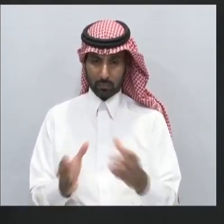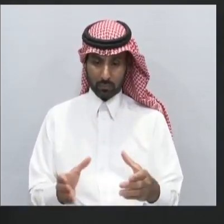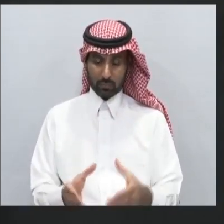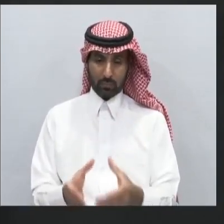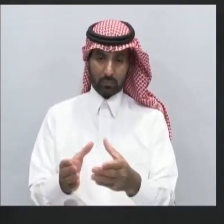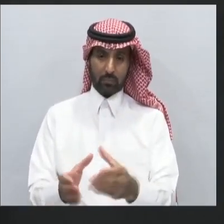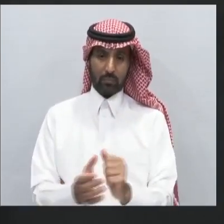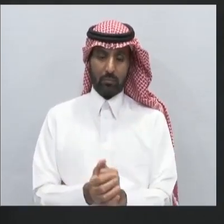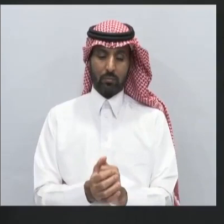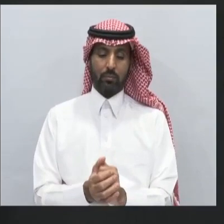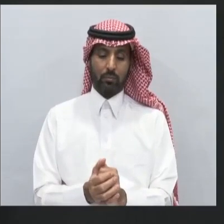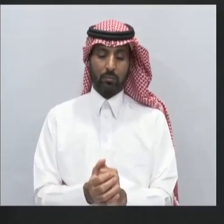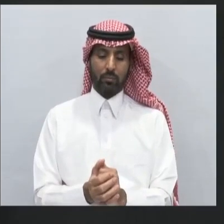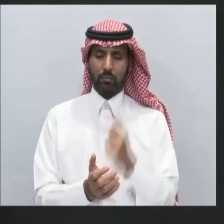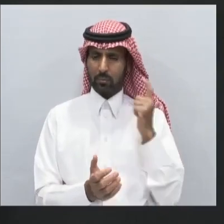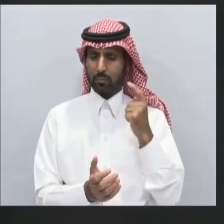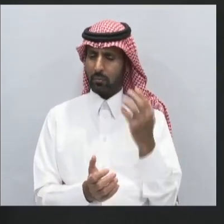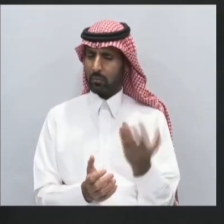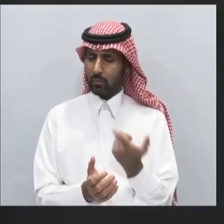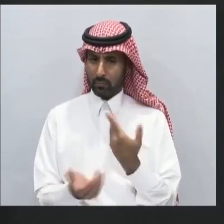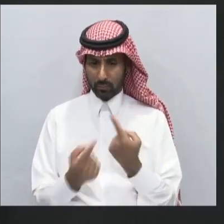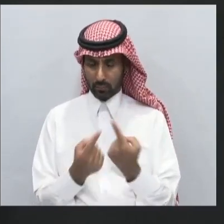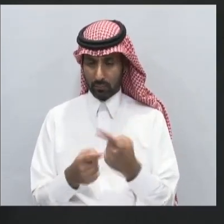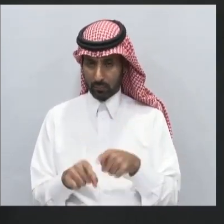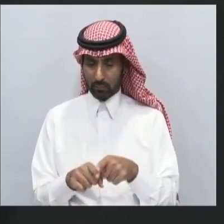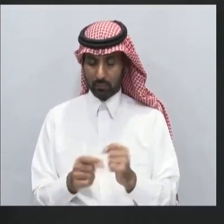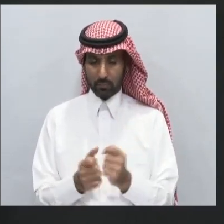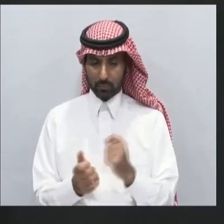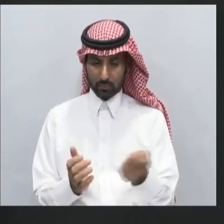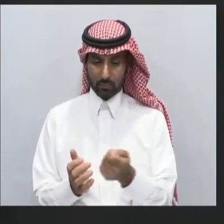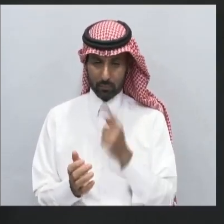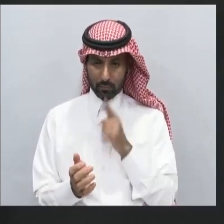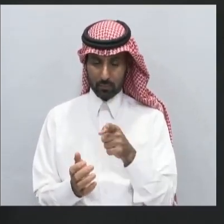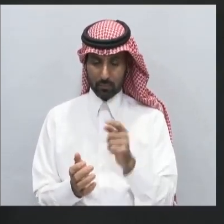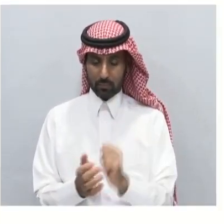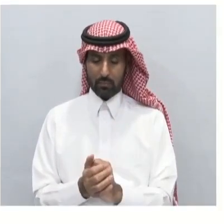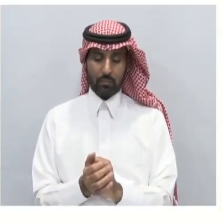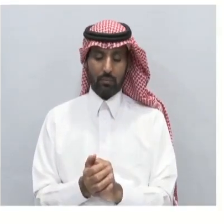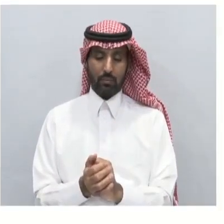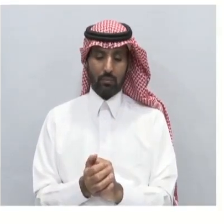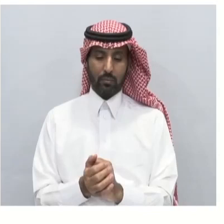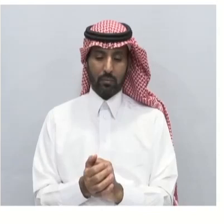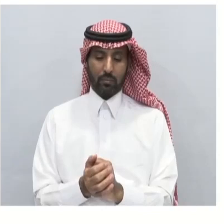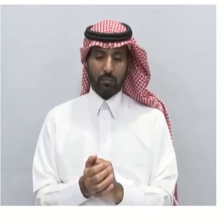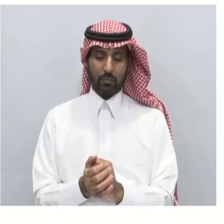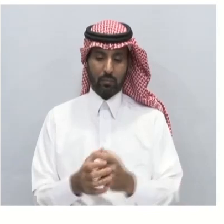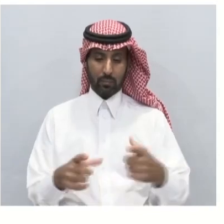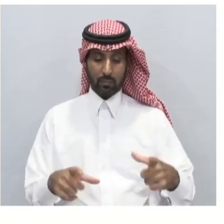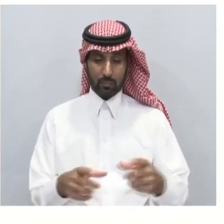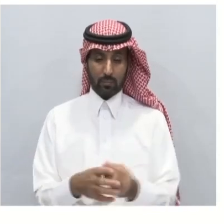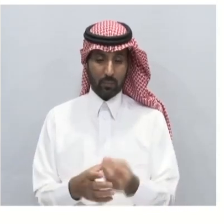what? Think about it. Discuss it with your friends. Write your sentences. Another situation